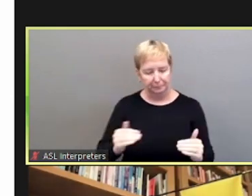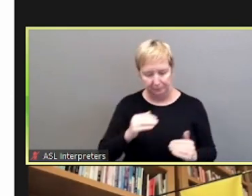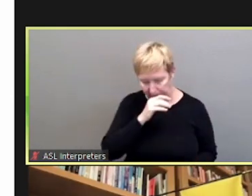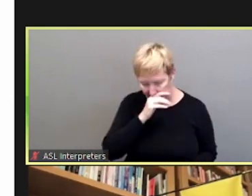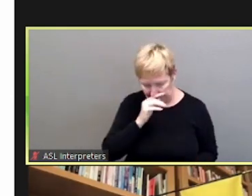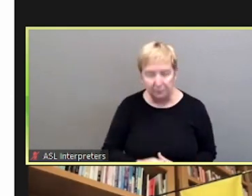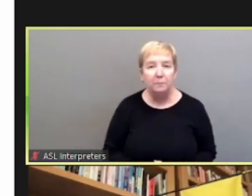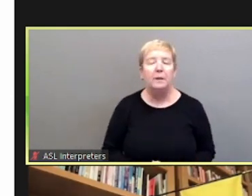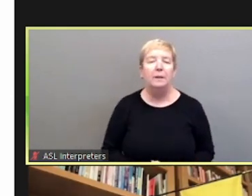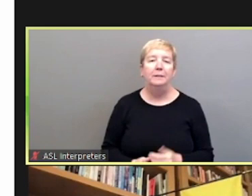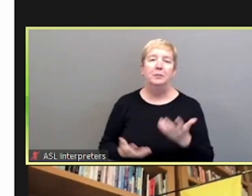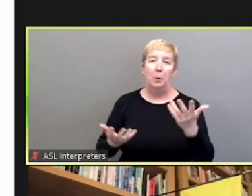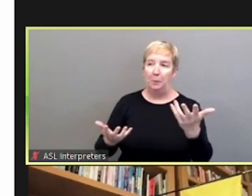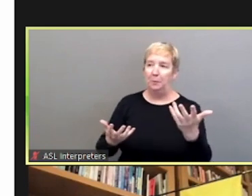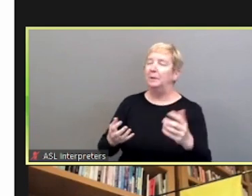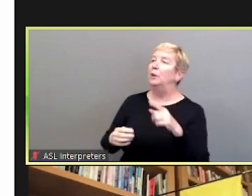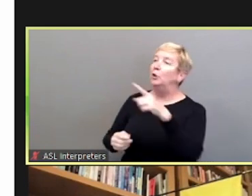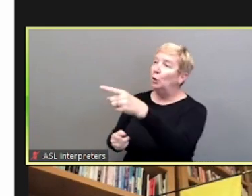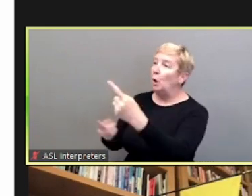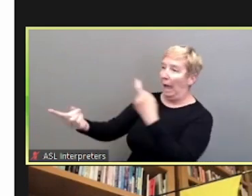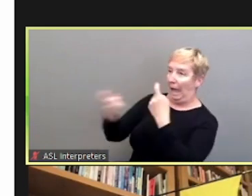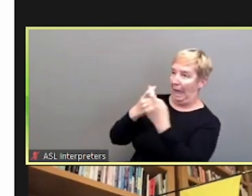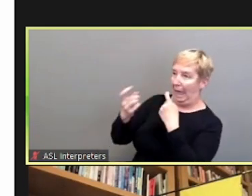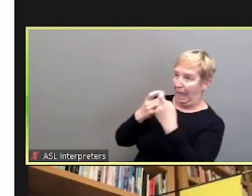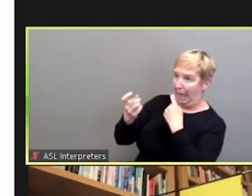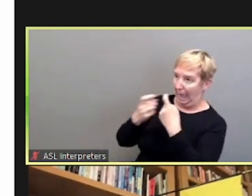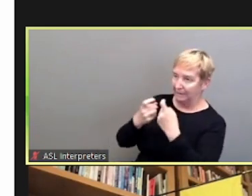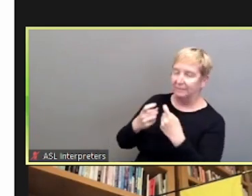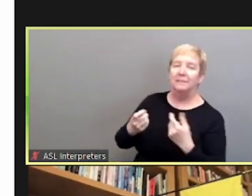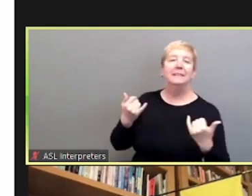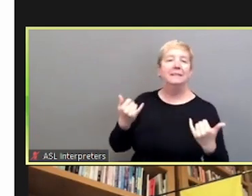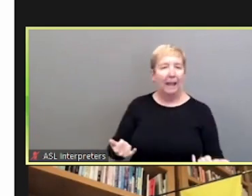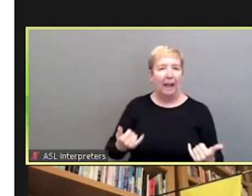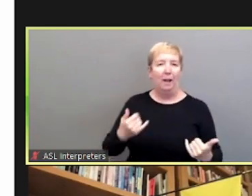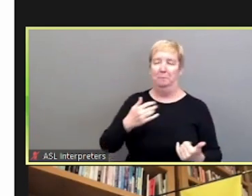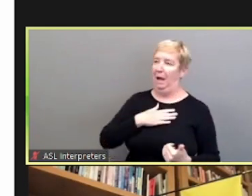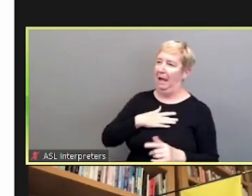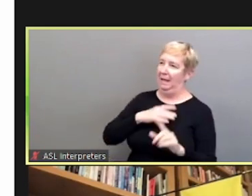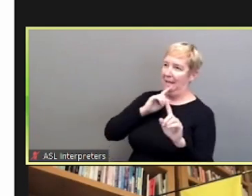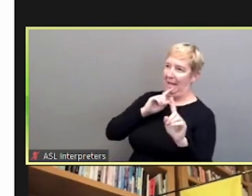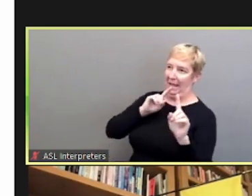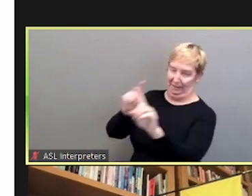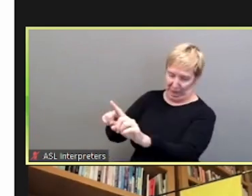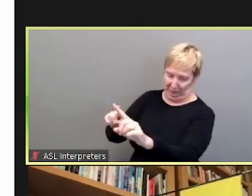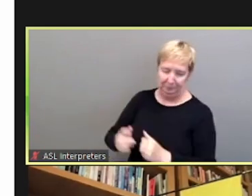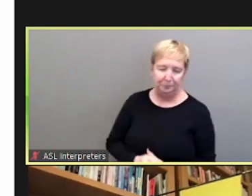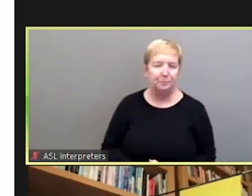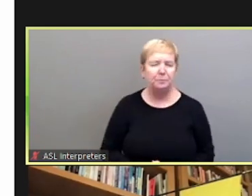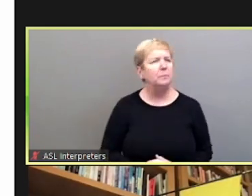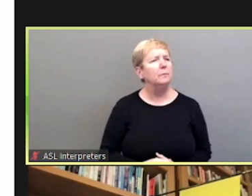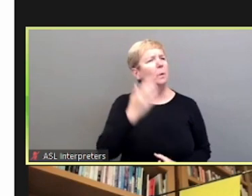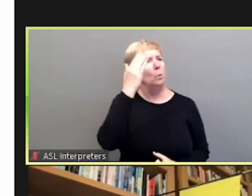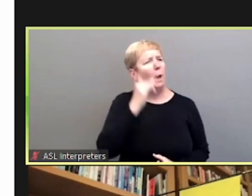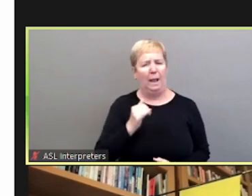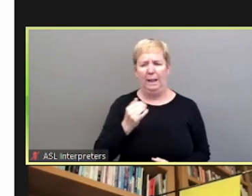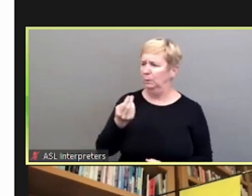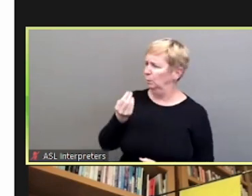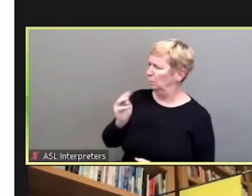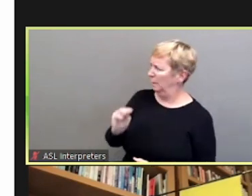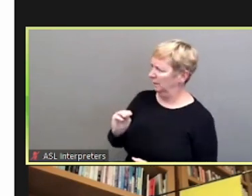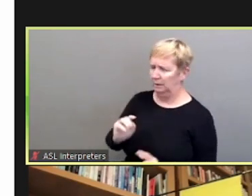So here's the answer to multiple reporter questions about how come we're seeing